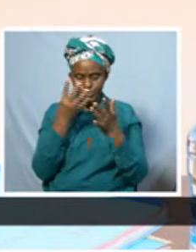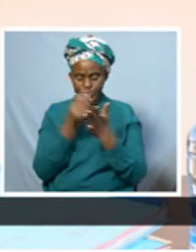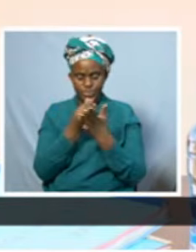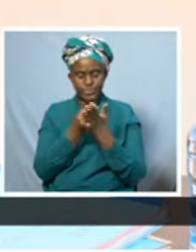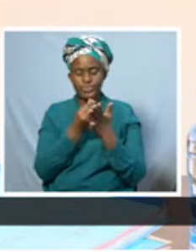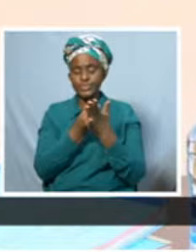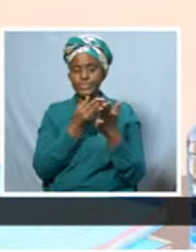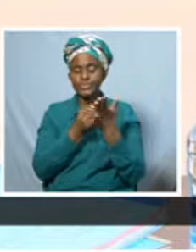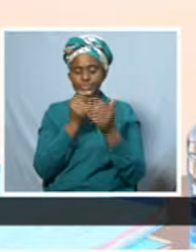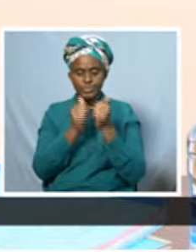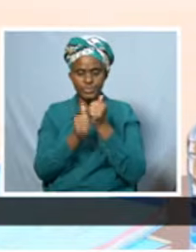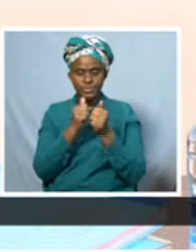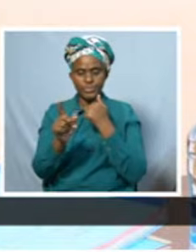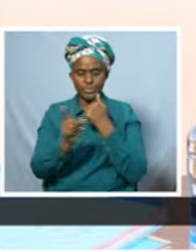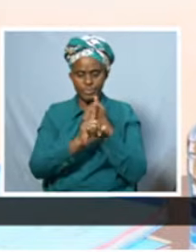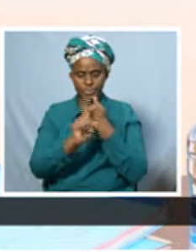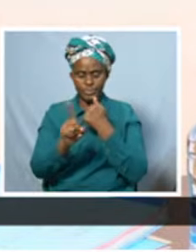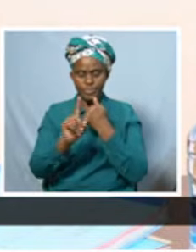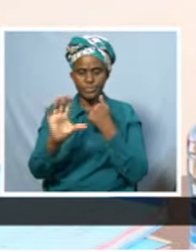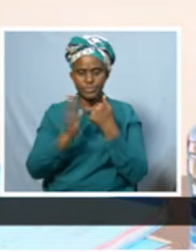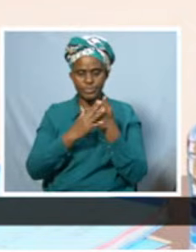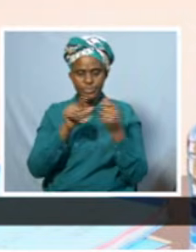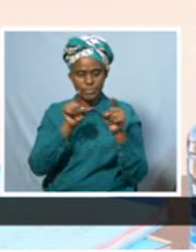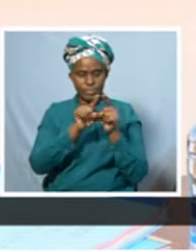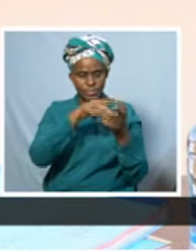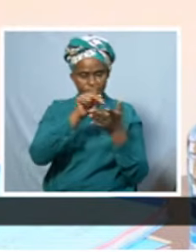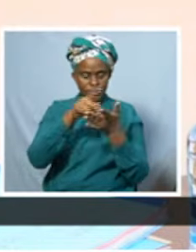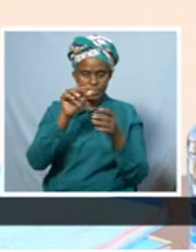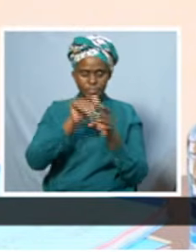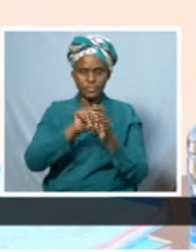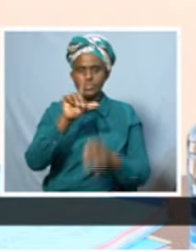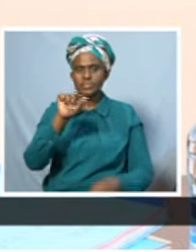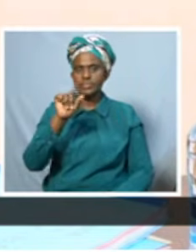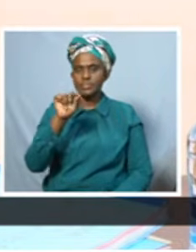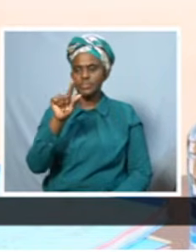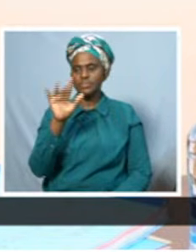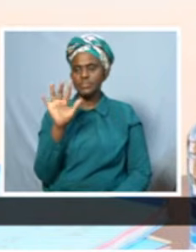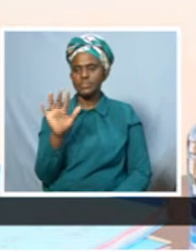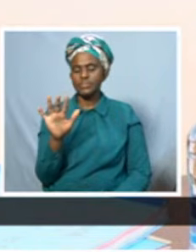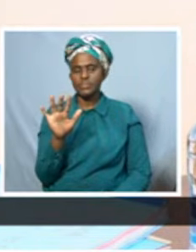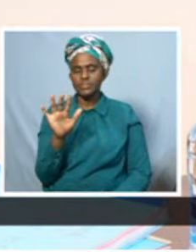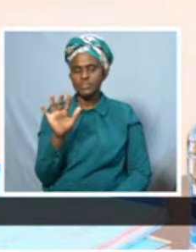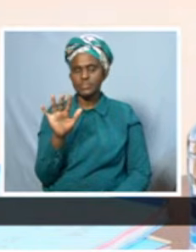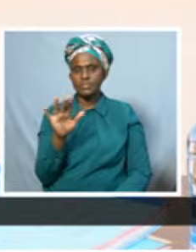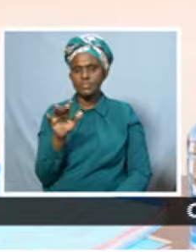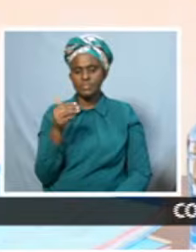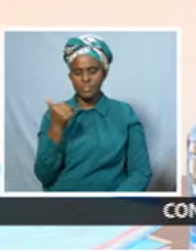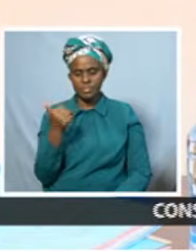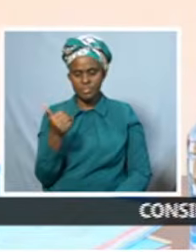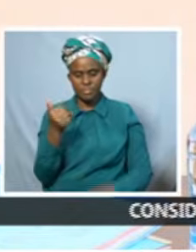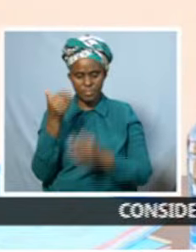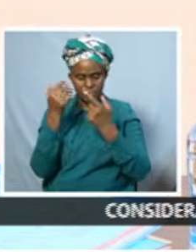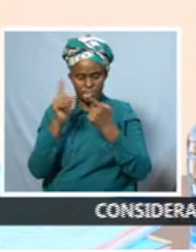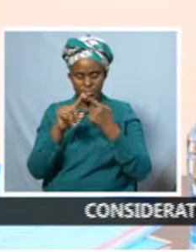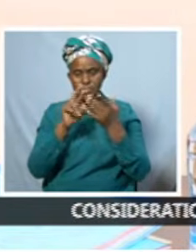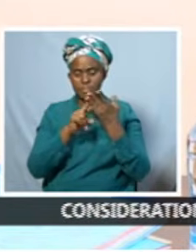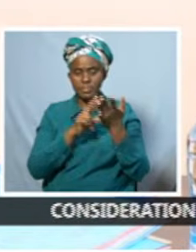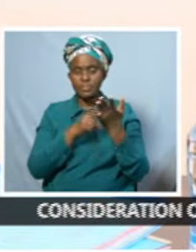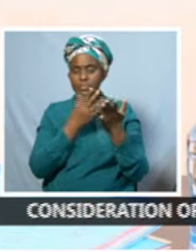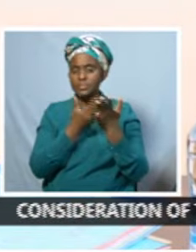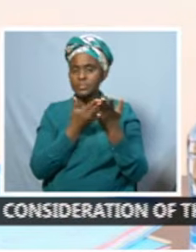funds that bounced back and were paid in 2025. However, we wish to report